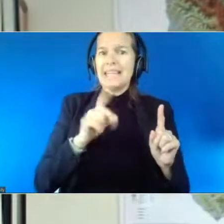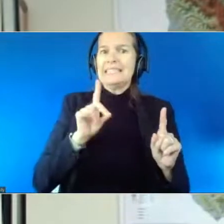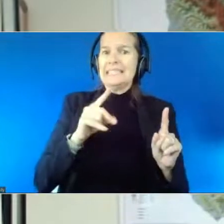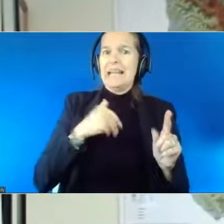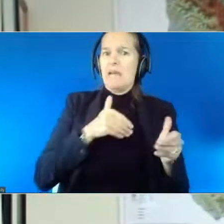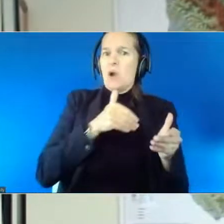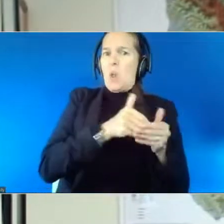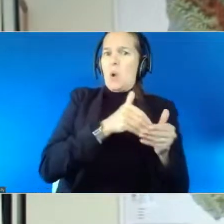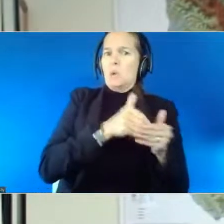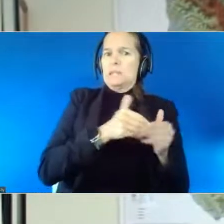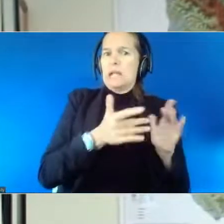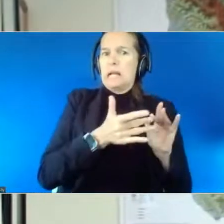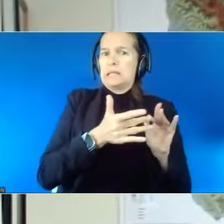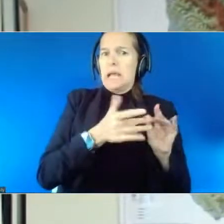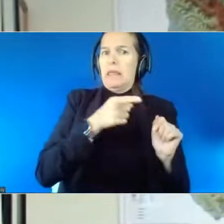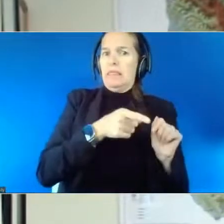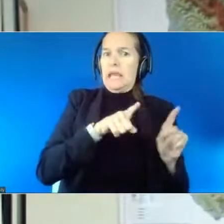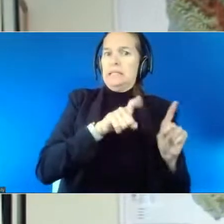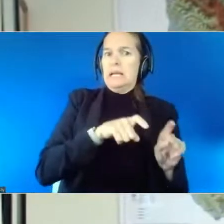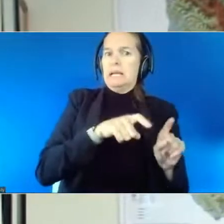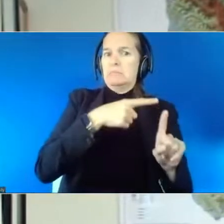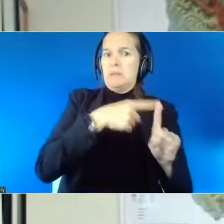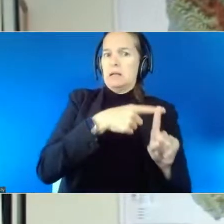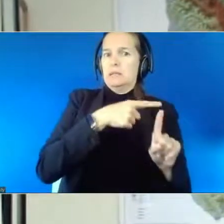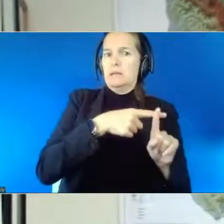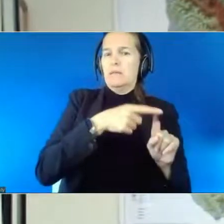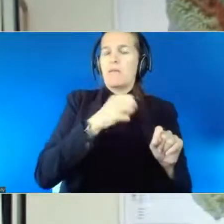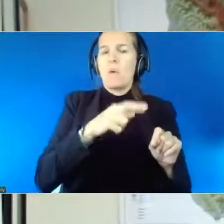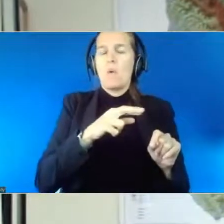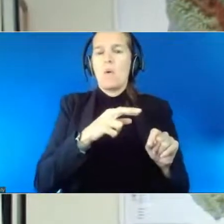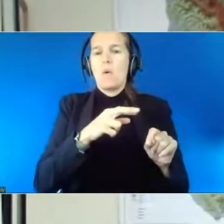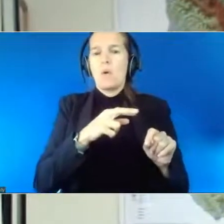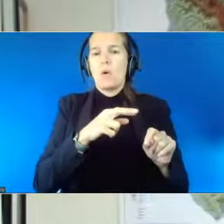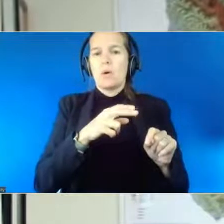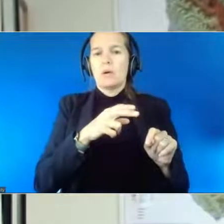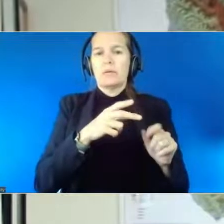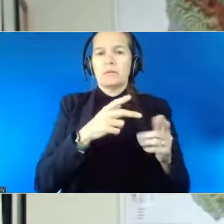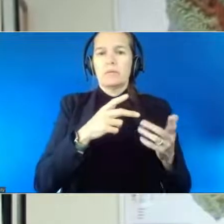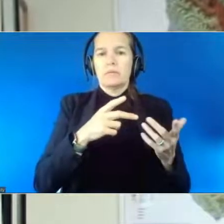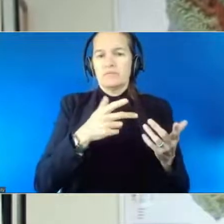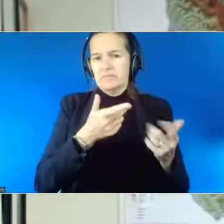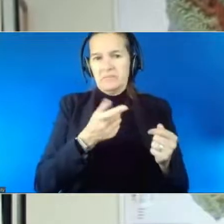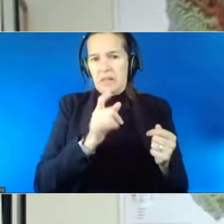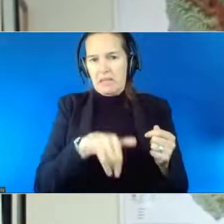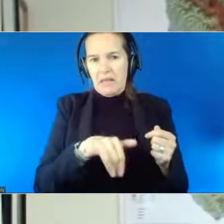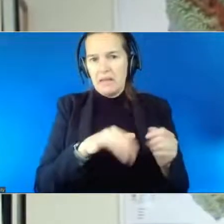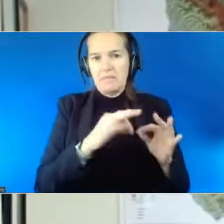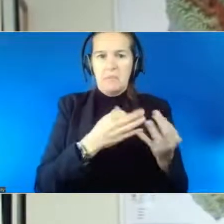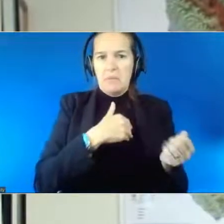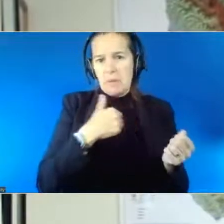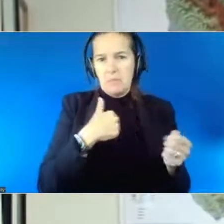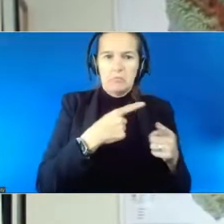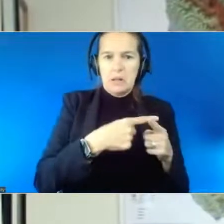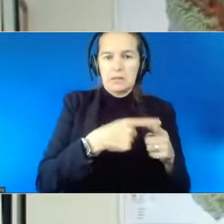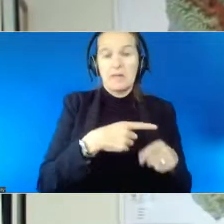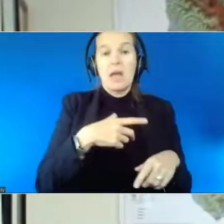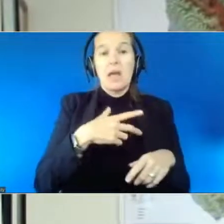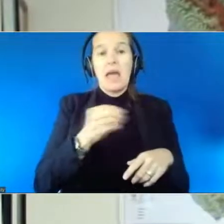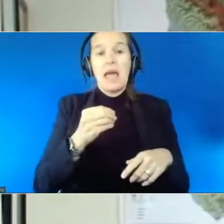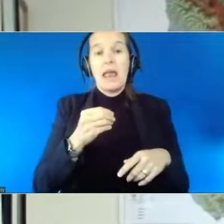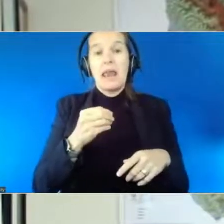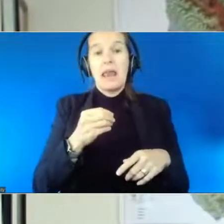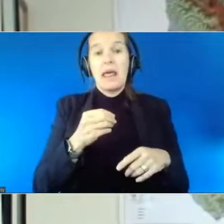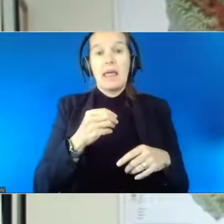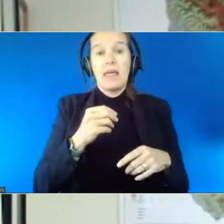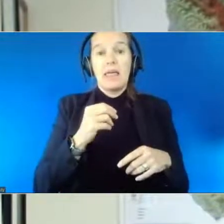who is a positive close contact, or they're a close contact of a positive, and it's negative, then we